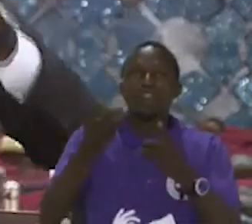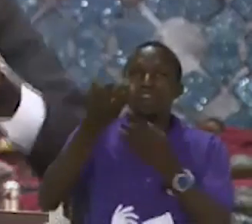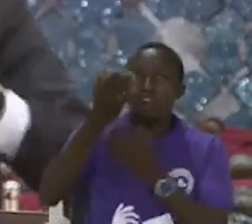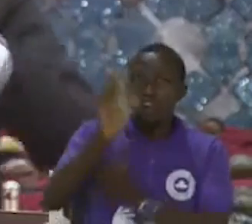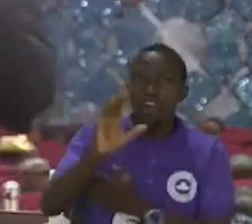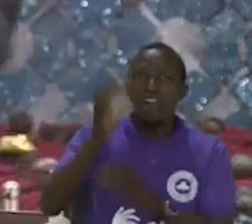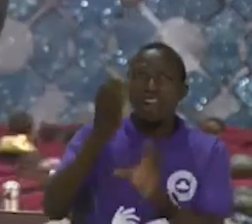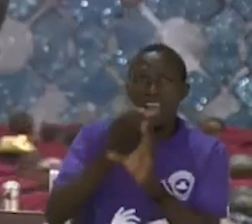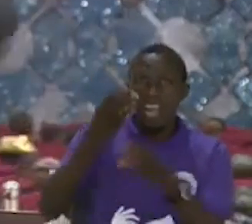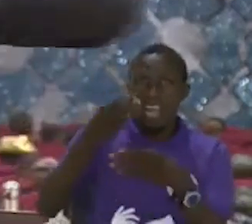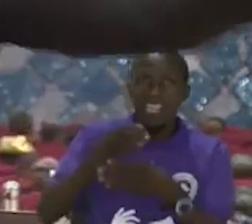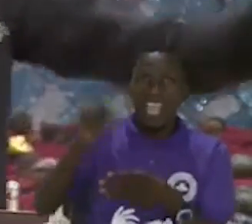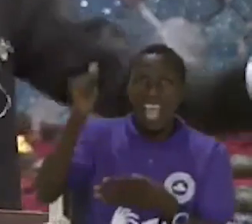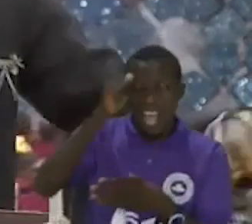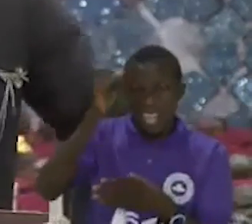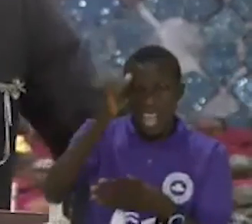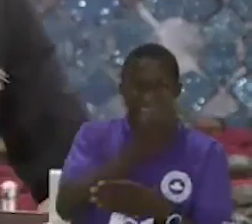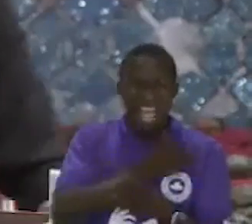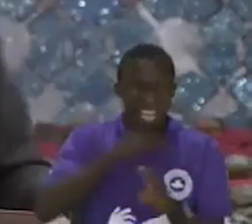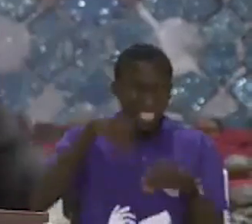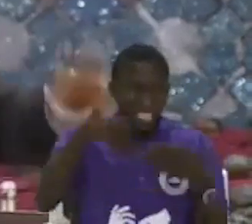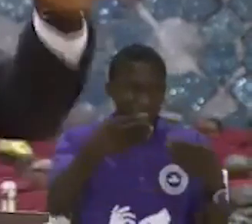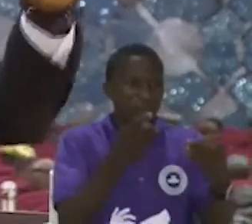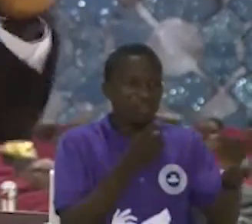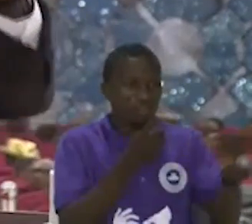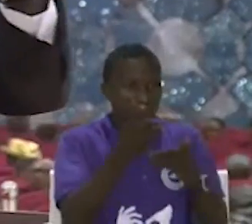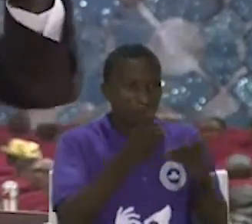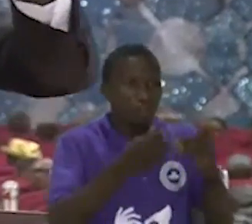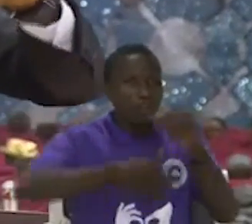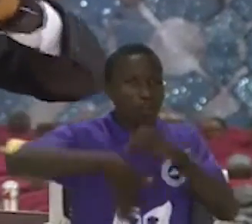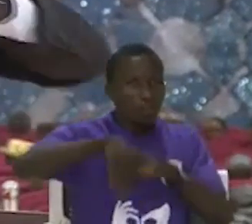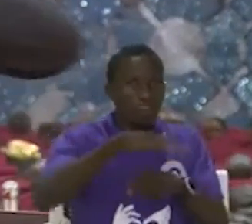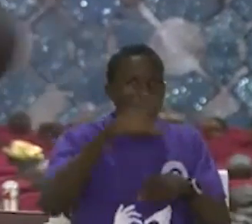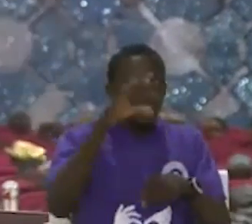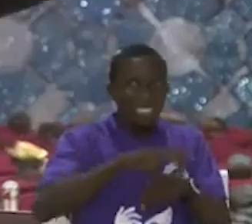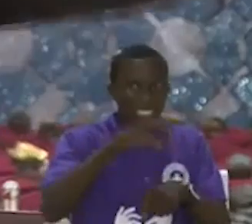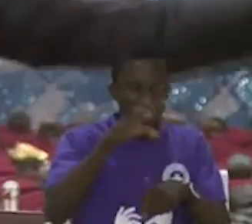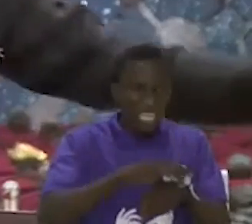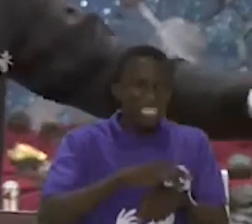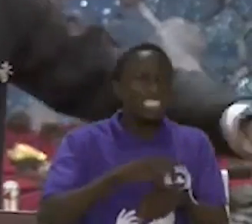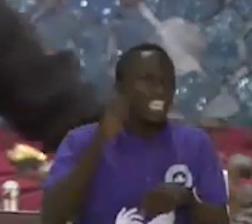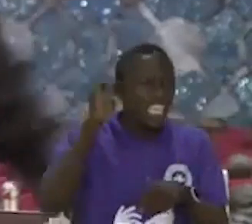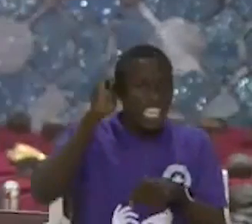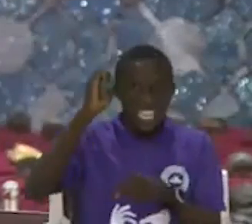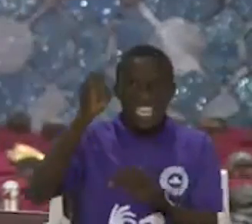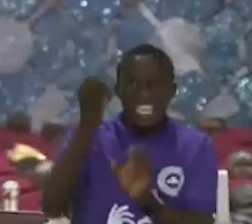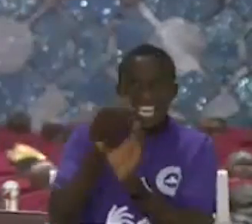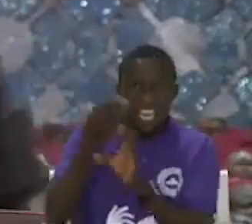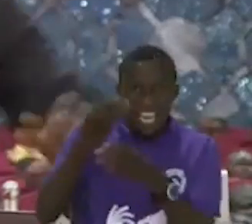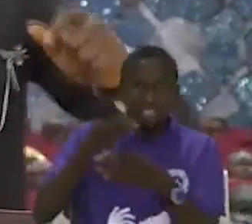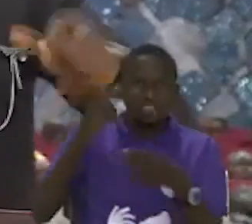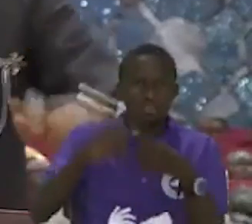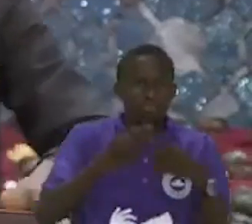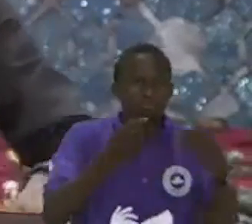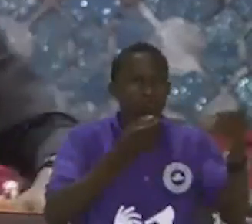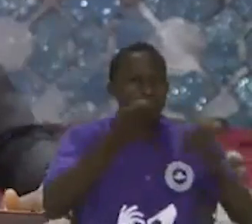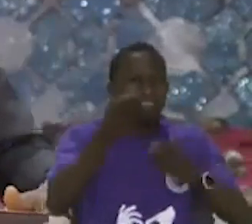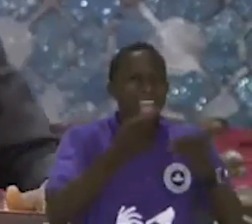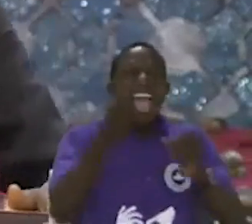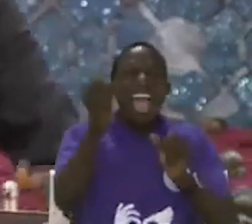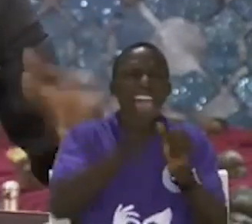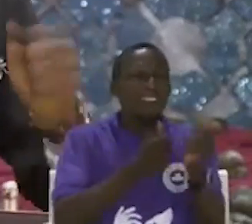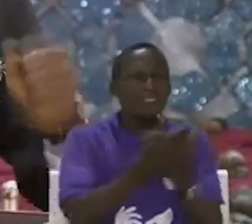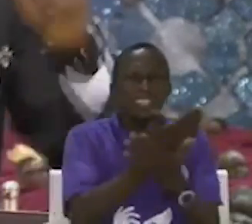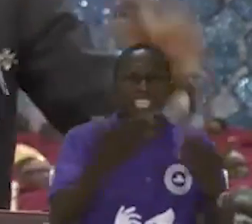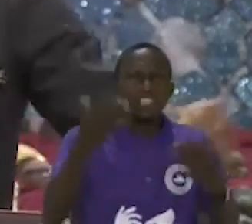Adam and gave him dominion over the earth. He created him and gave him dominion over everything on earth. So he was the first man that stepped into